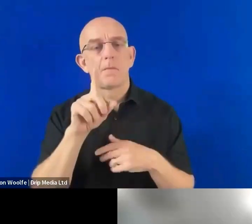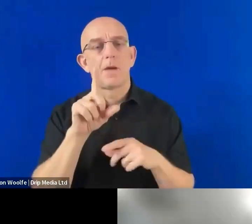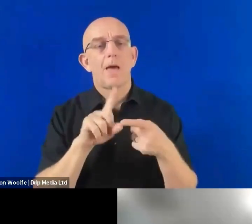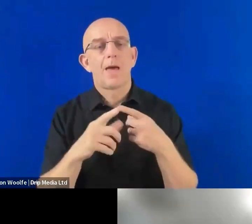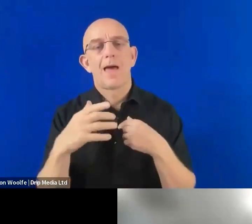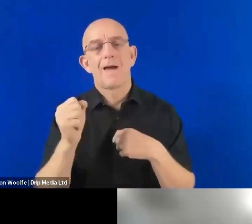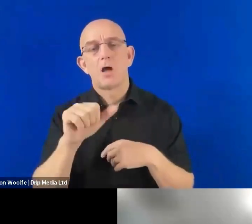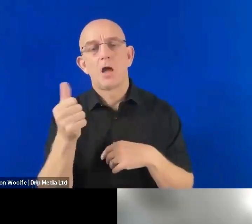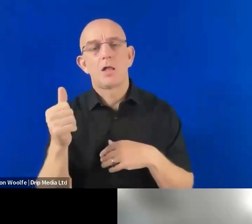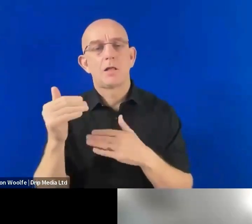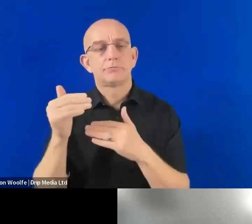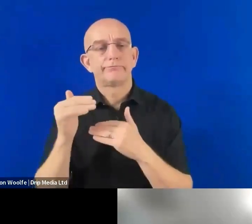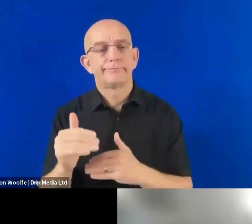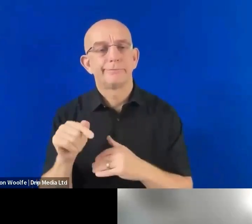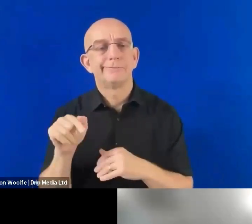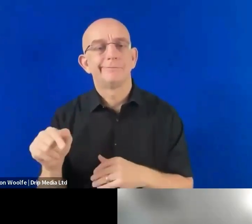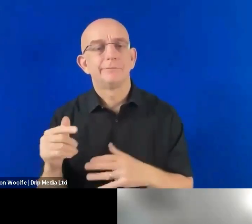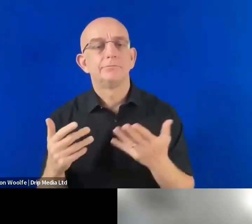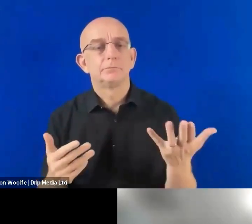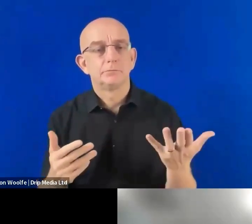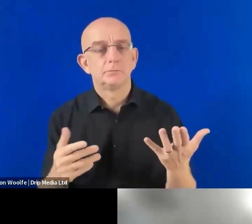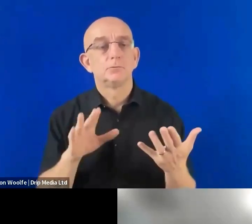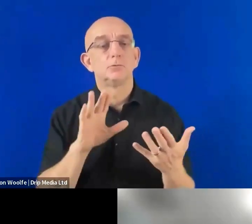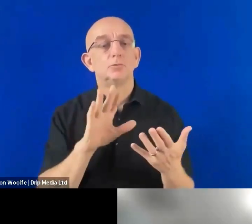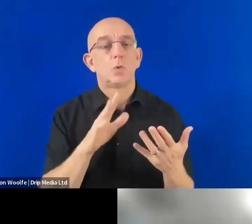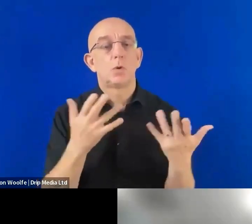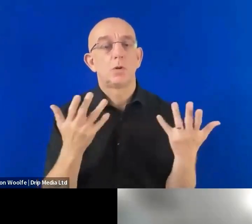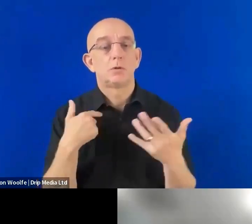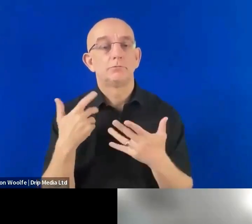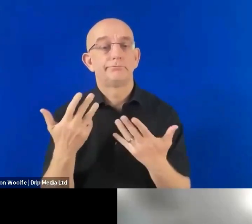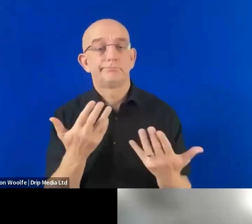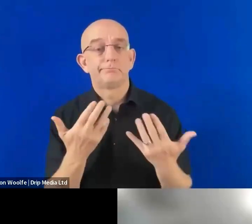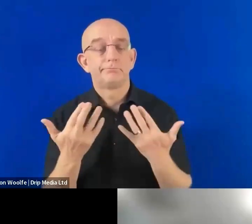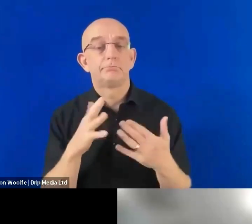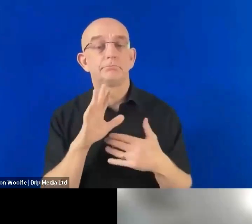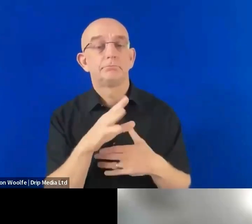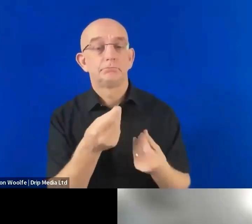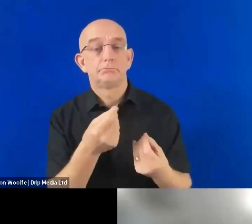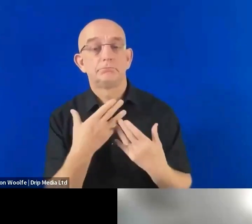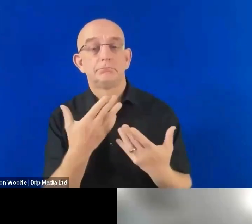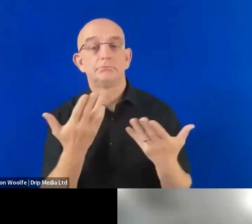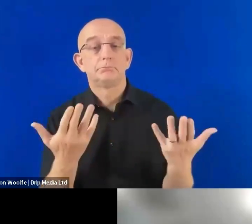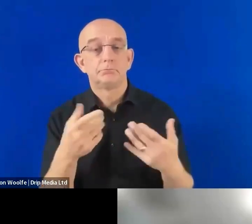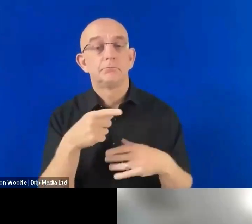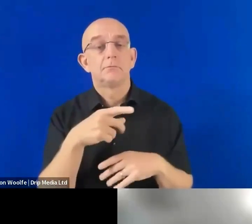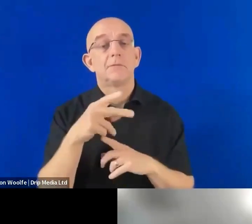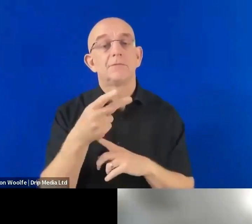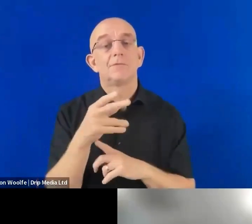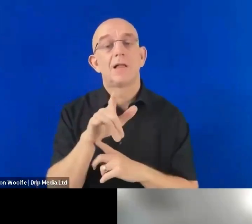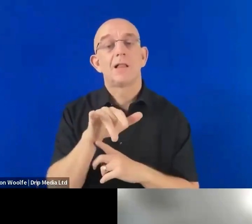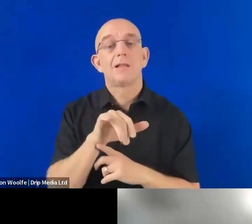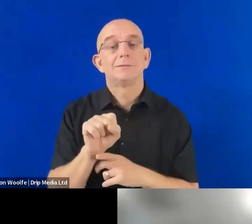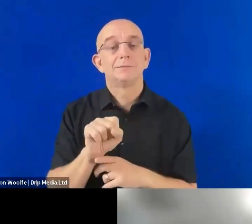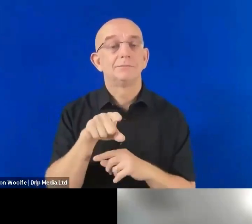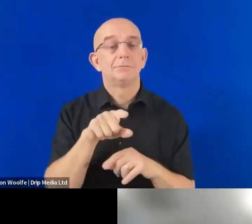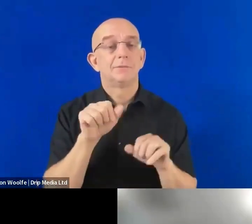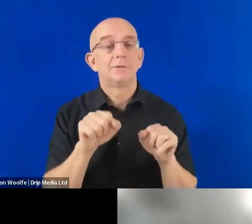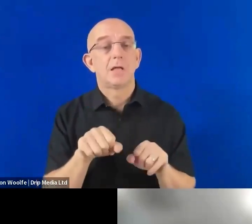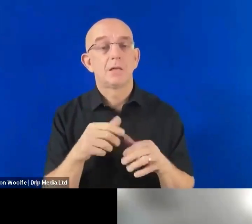back and just have your interaction with the question on maybe on